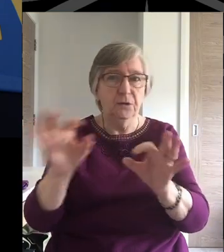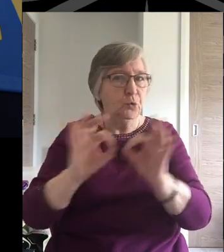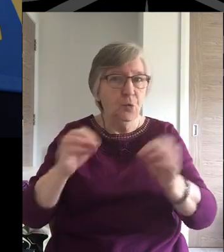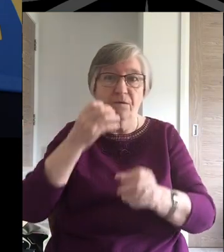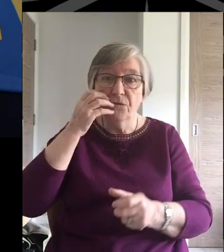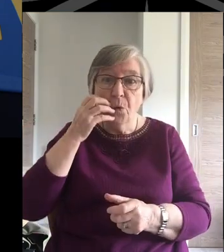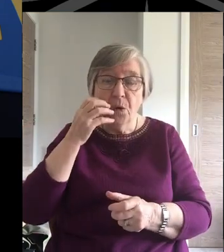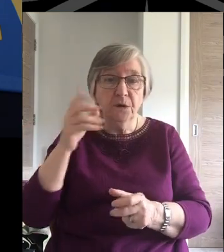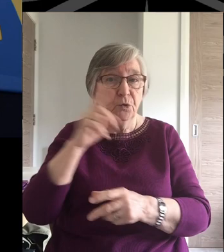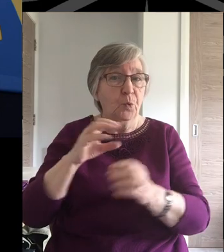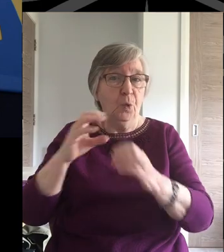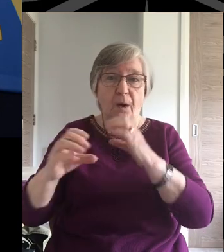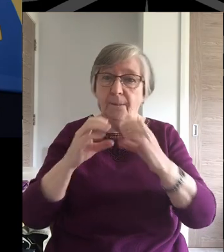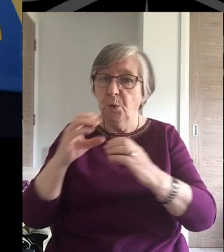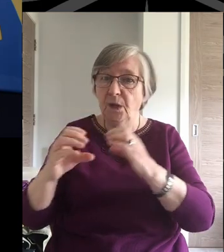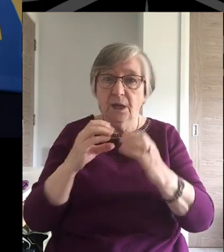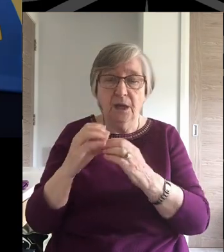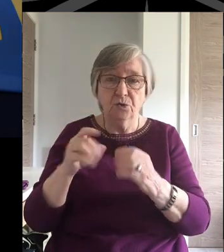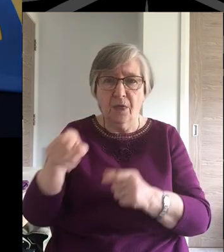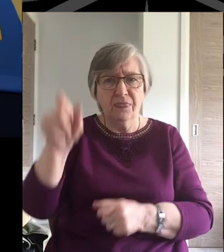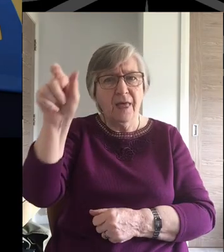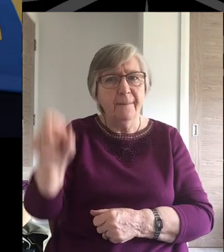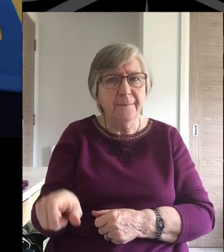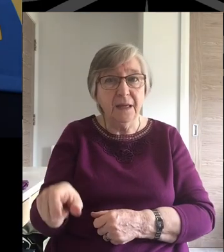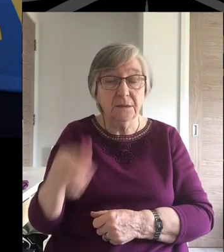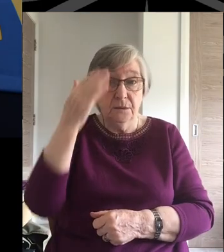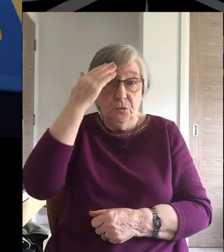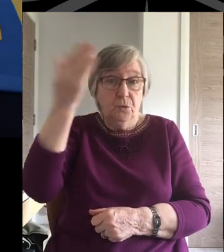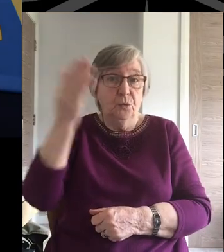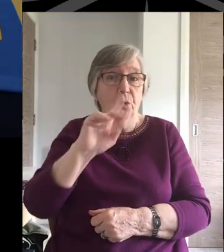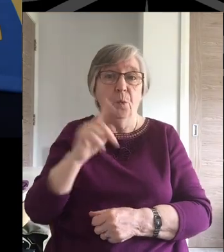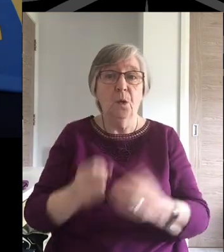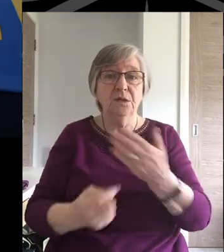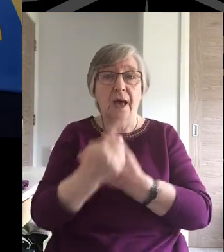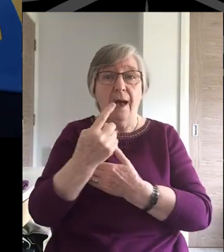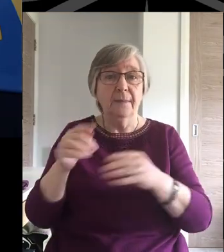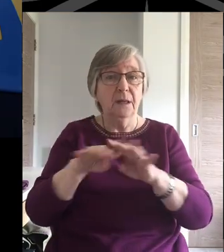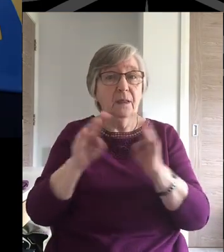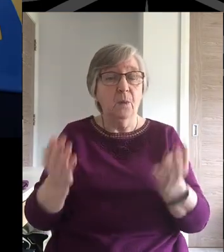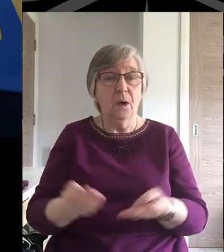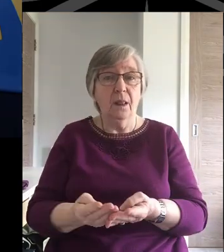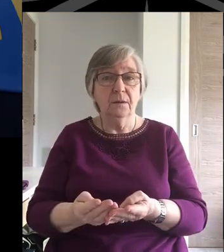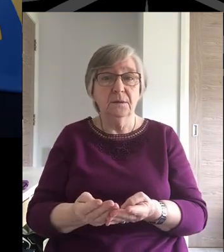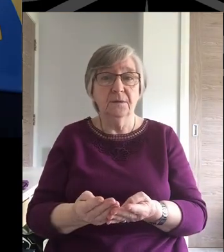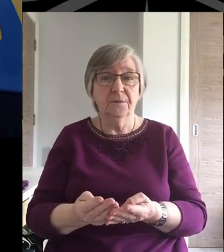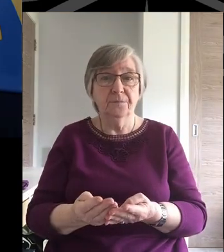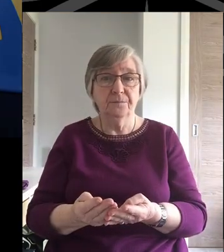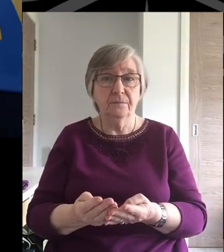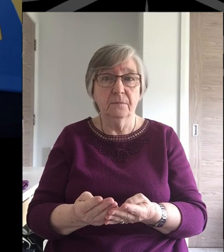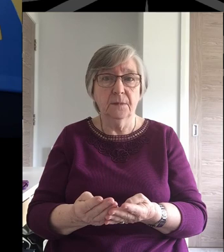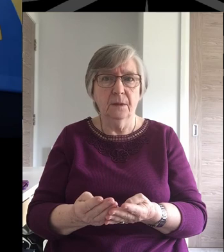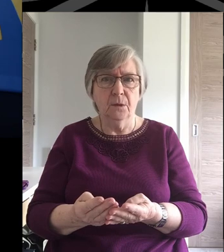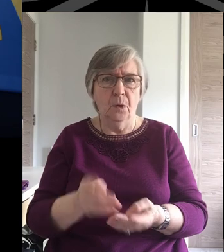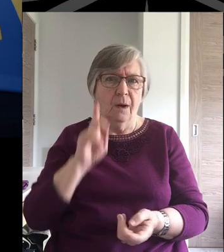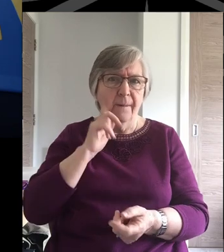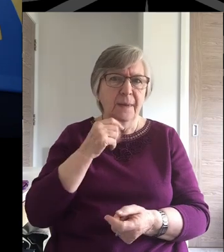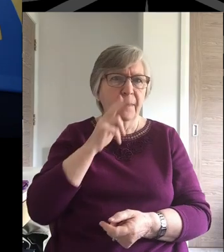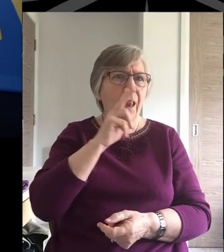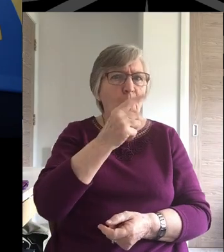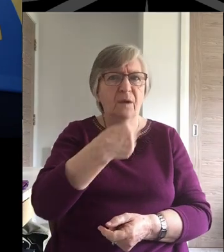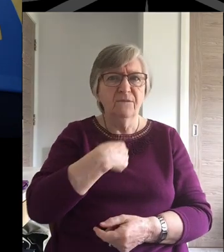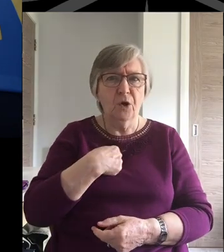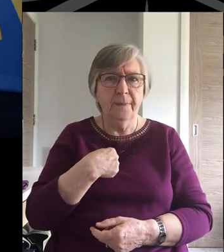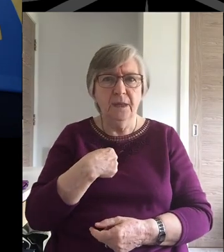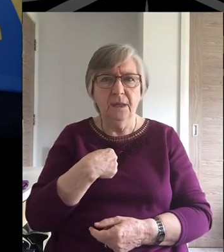nothing. Such a person wouldn't know what's going on in the outside world. Are people looking for me, he might